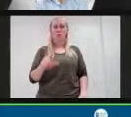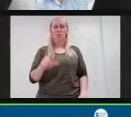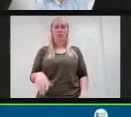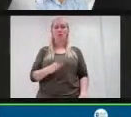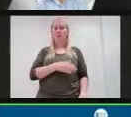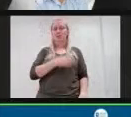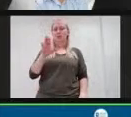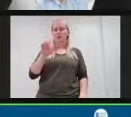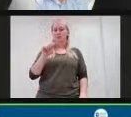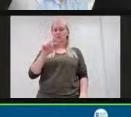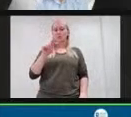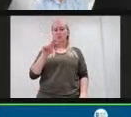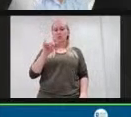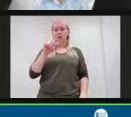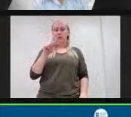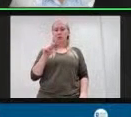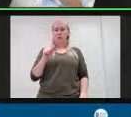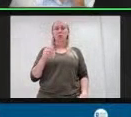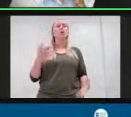Satya.